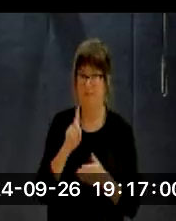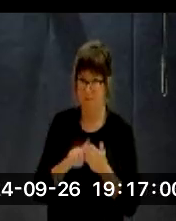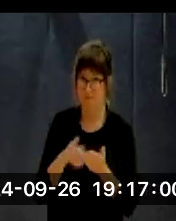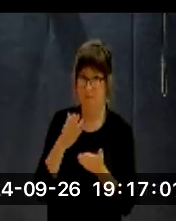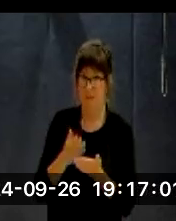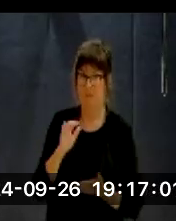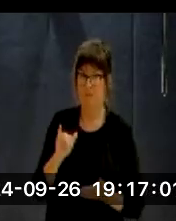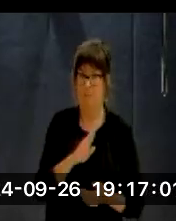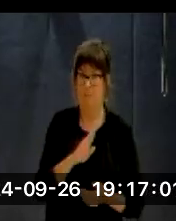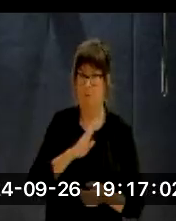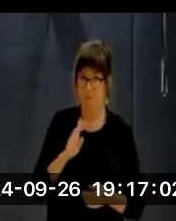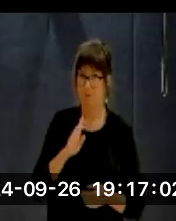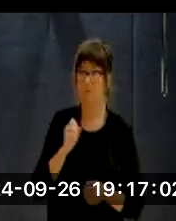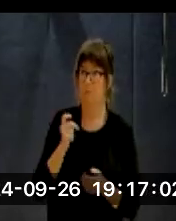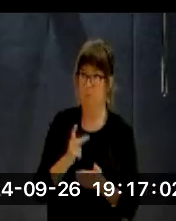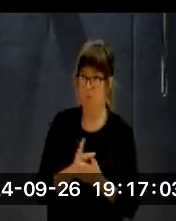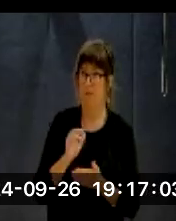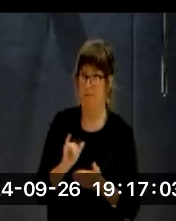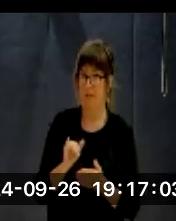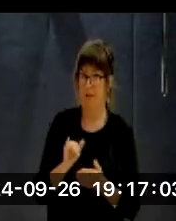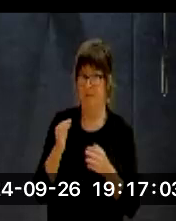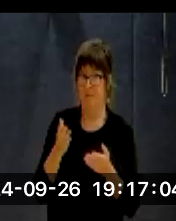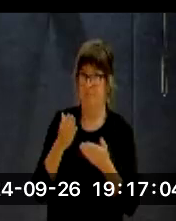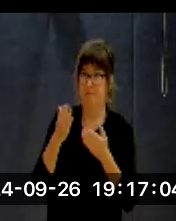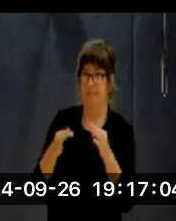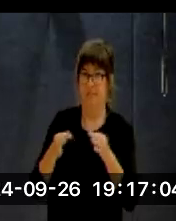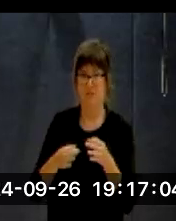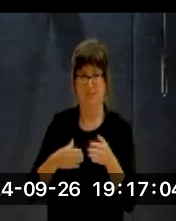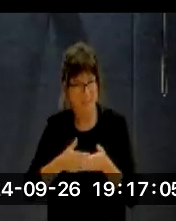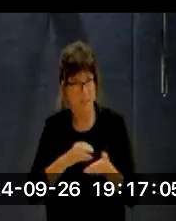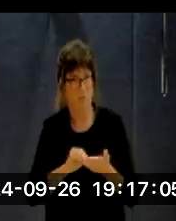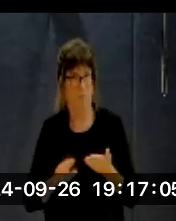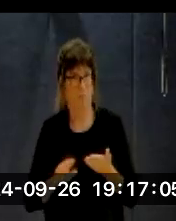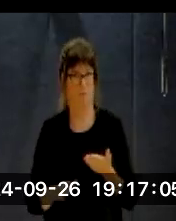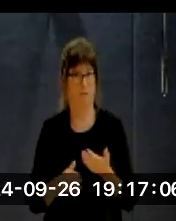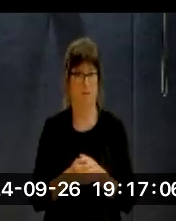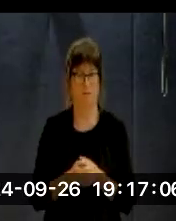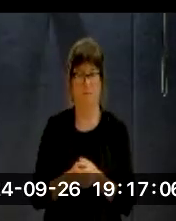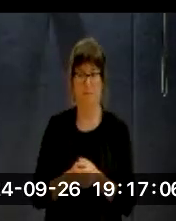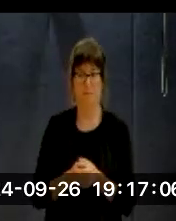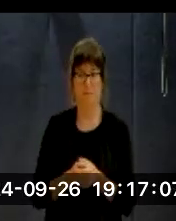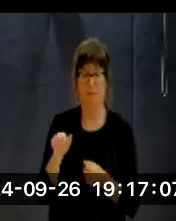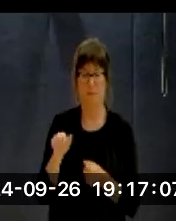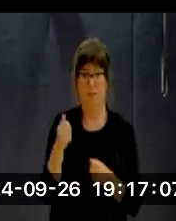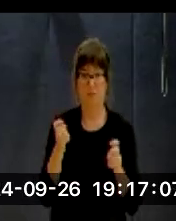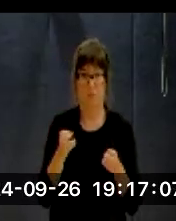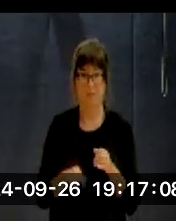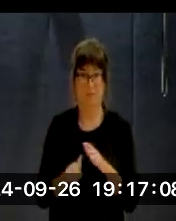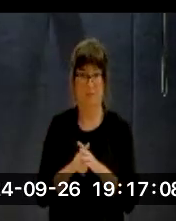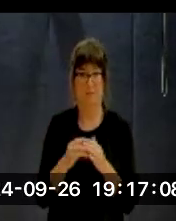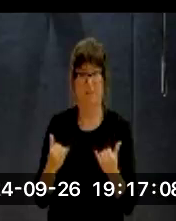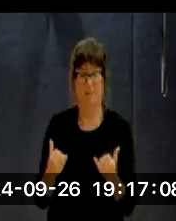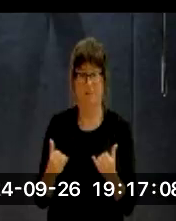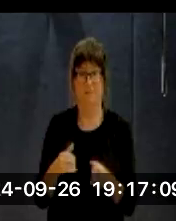boards really are approving this litigation against students. Another issue that is happening right now is the